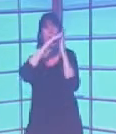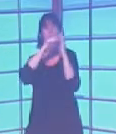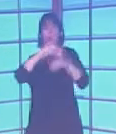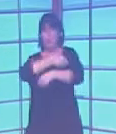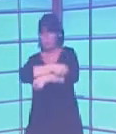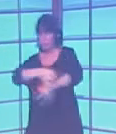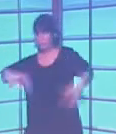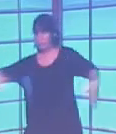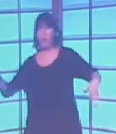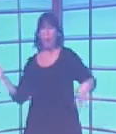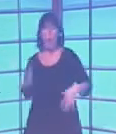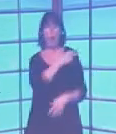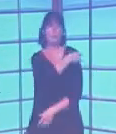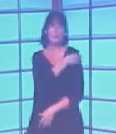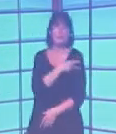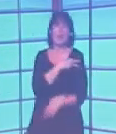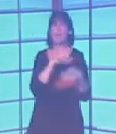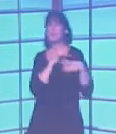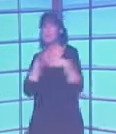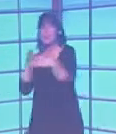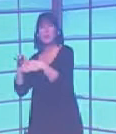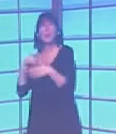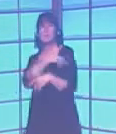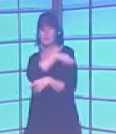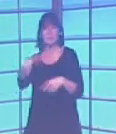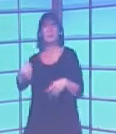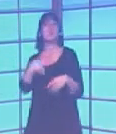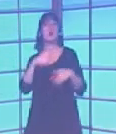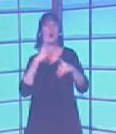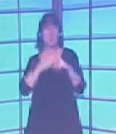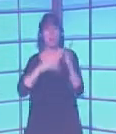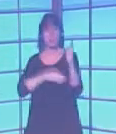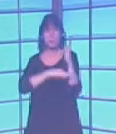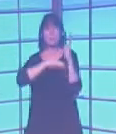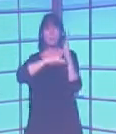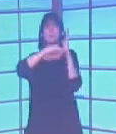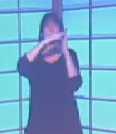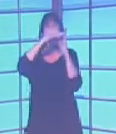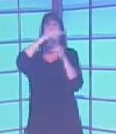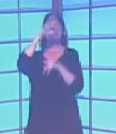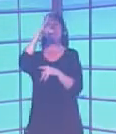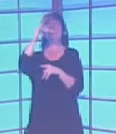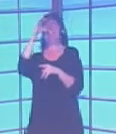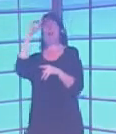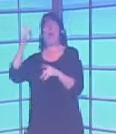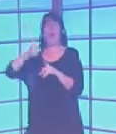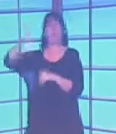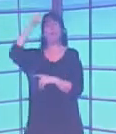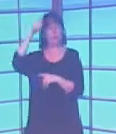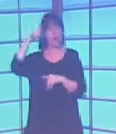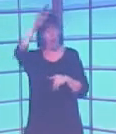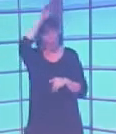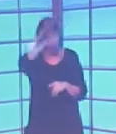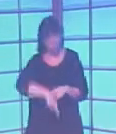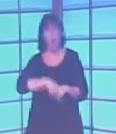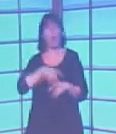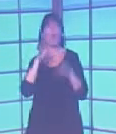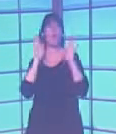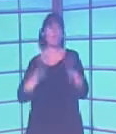down to matchday staff and stewards. We've already discussed that it is imperative that access is on the agenda at all levels of the